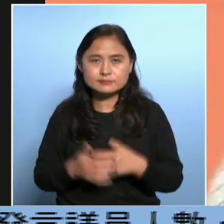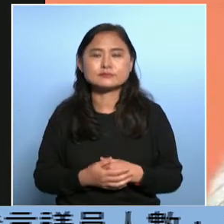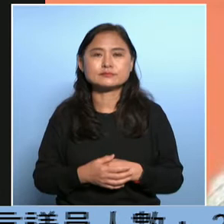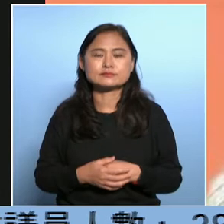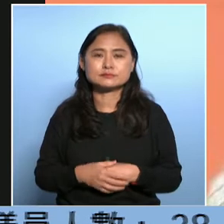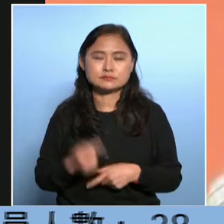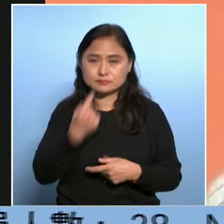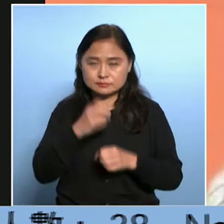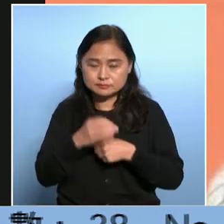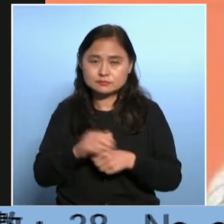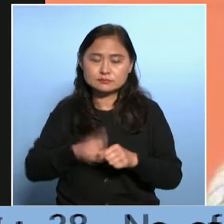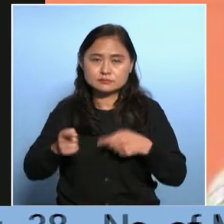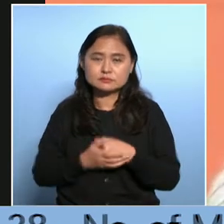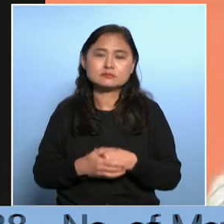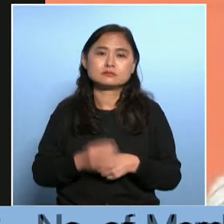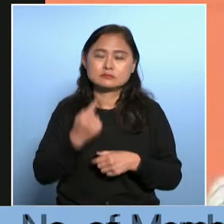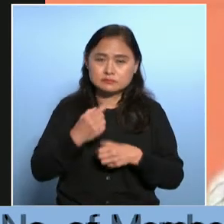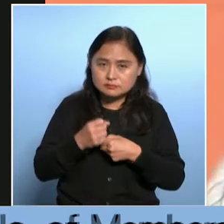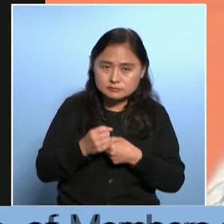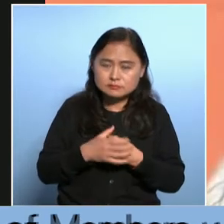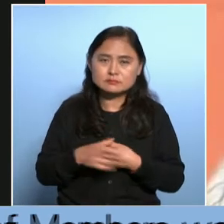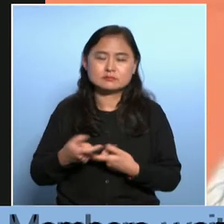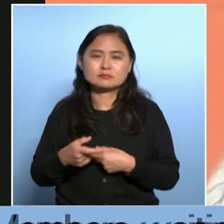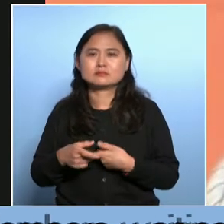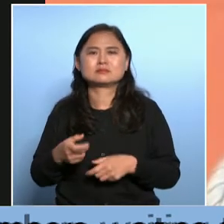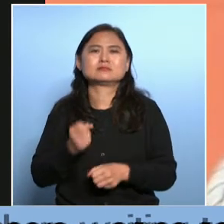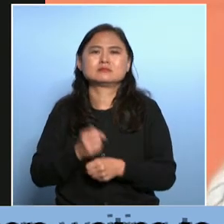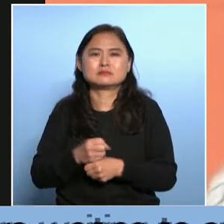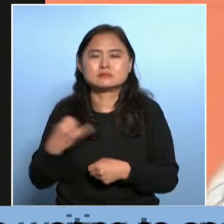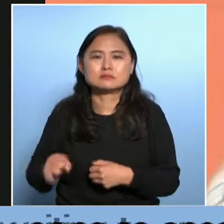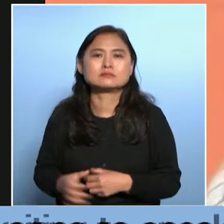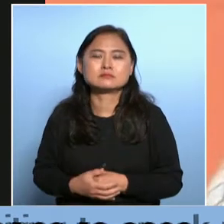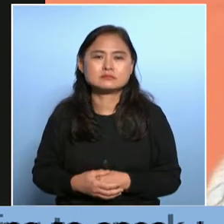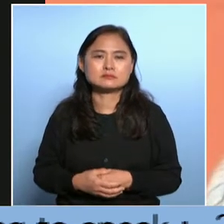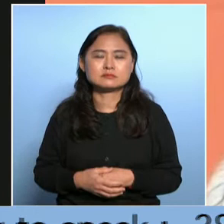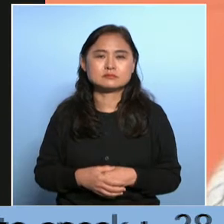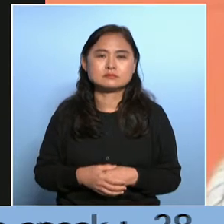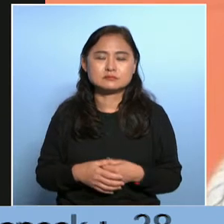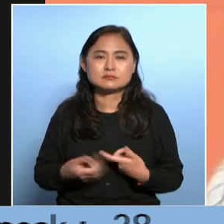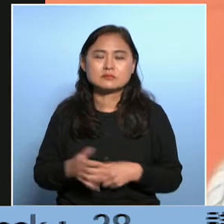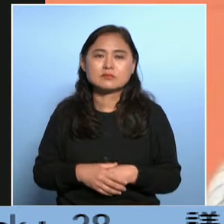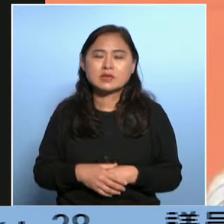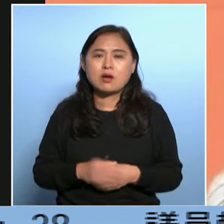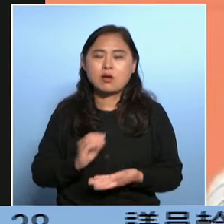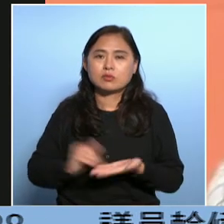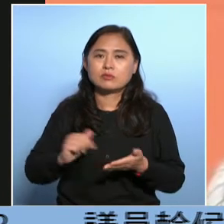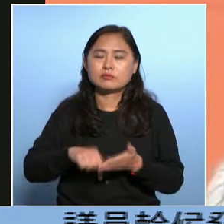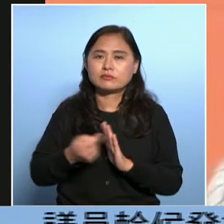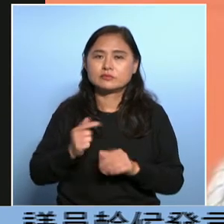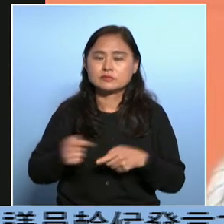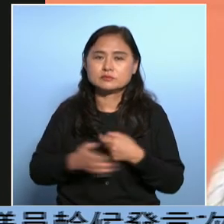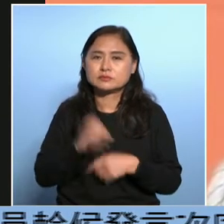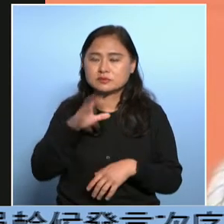With more and more people seeking testing, these facilities could not cope. And